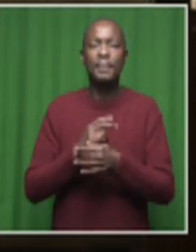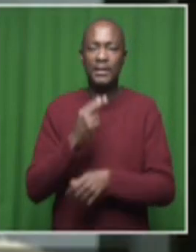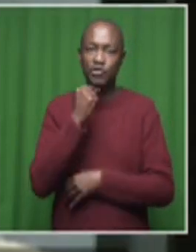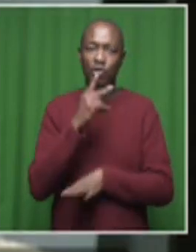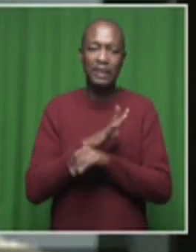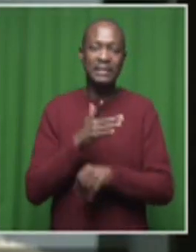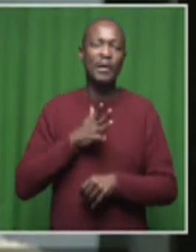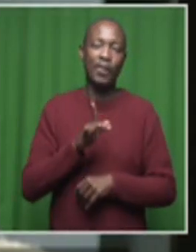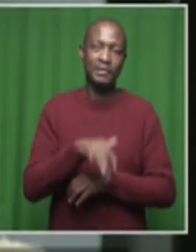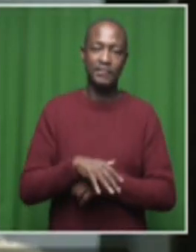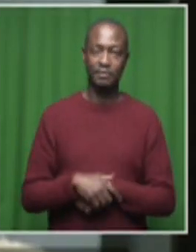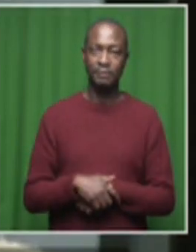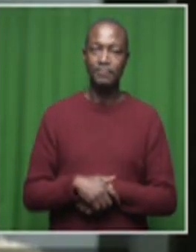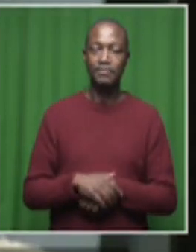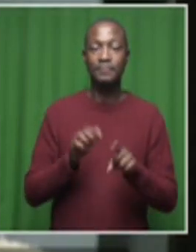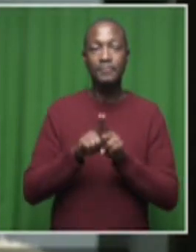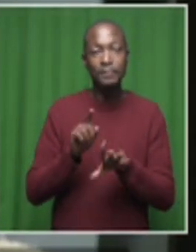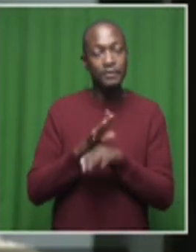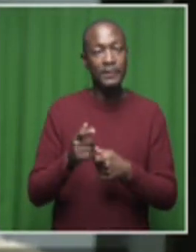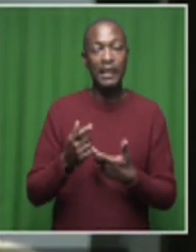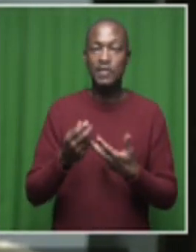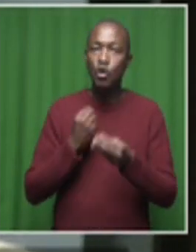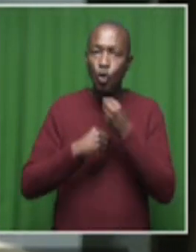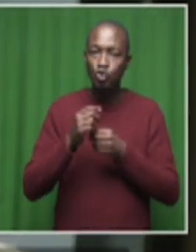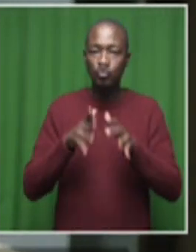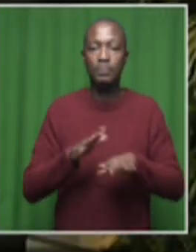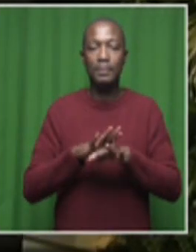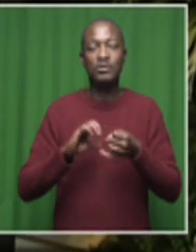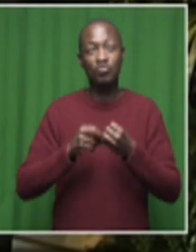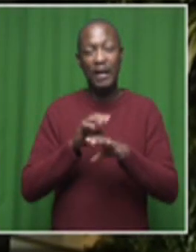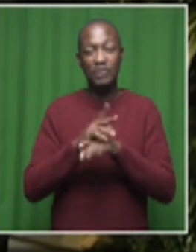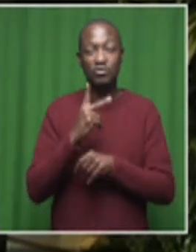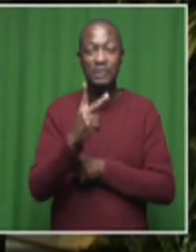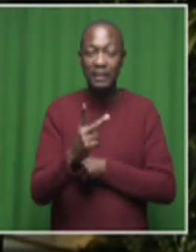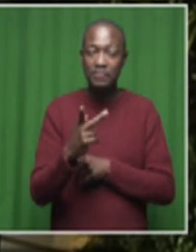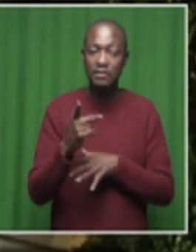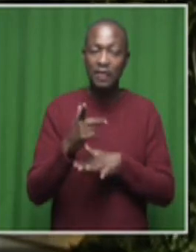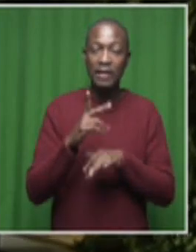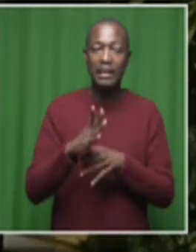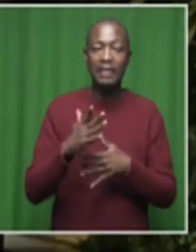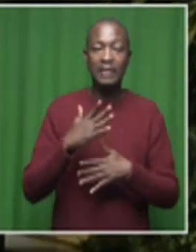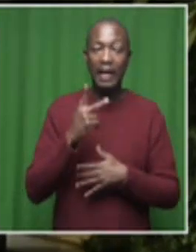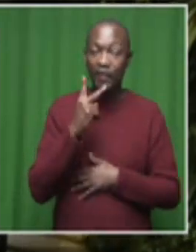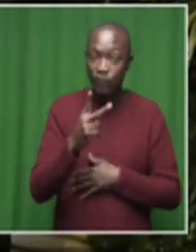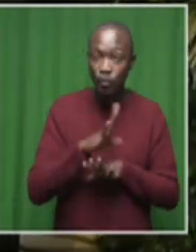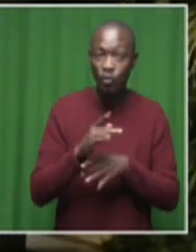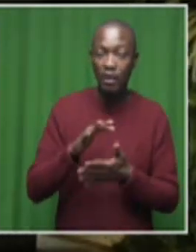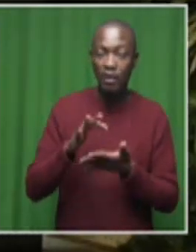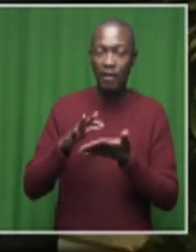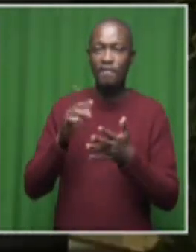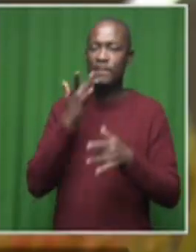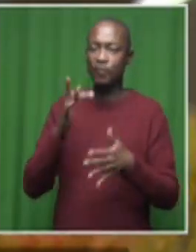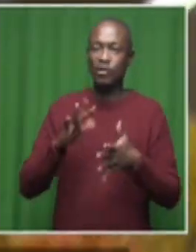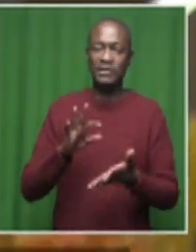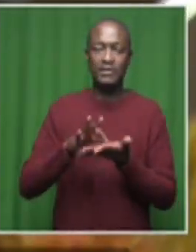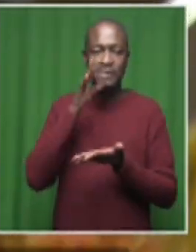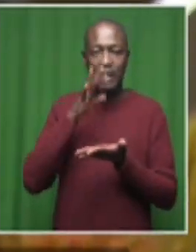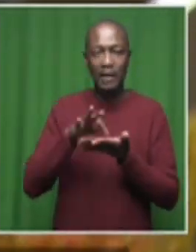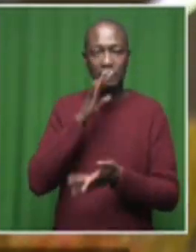it. As consumers around the world continue to face trying times, they view their favorite snack as affordable and a